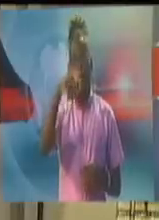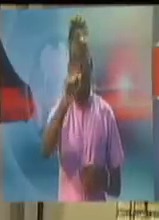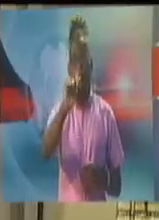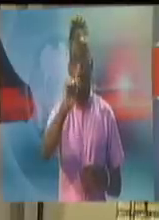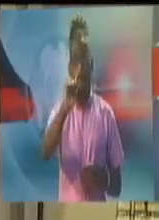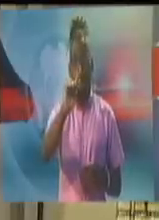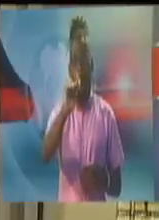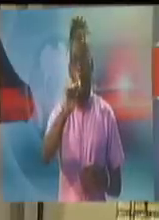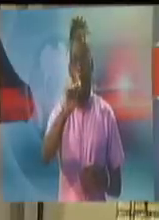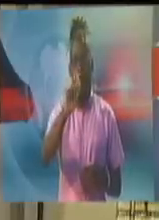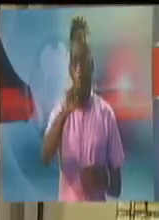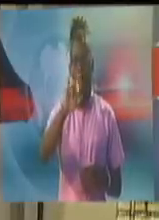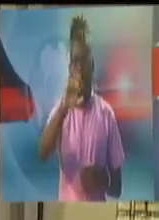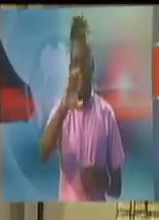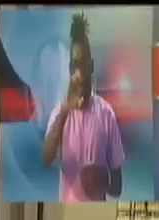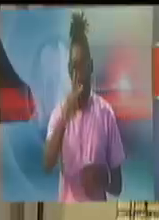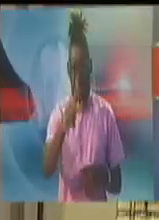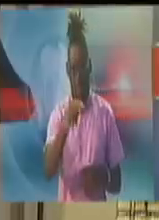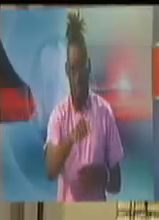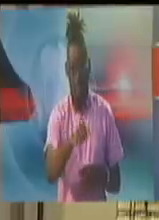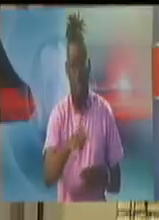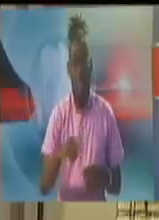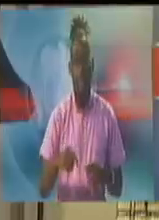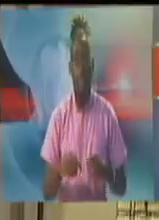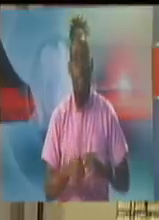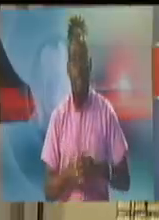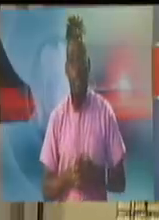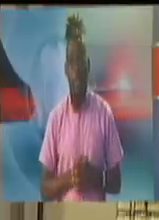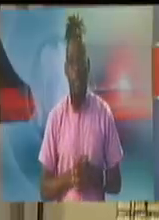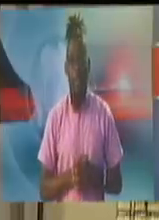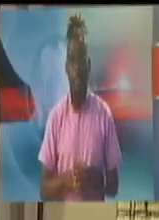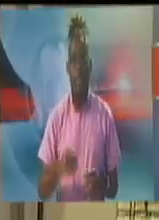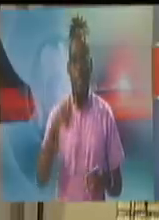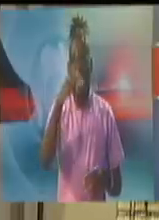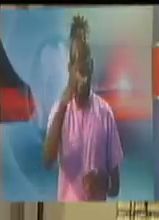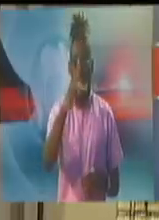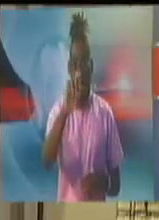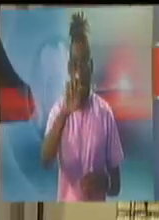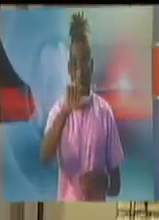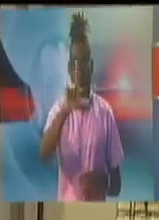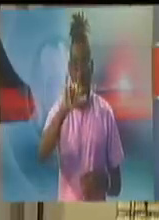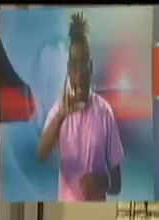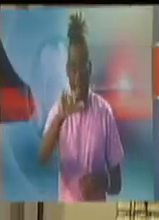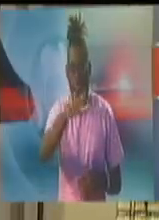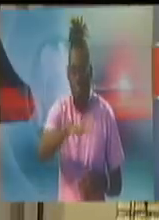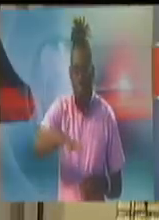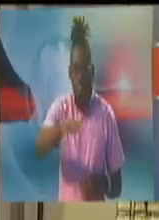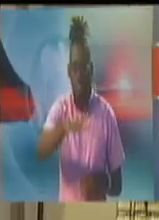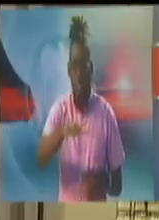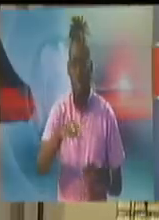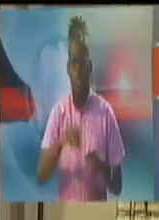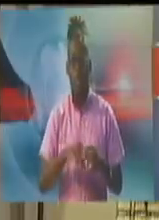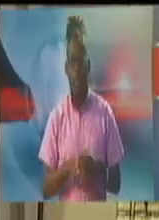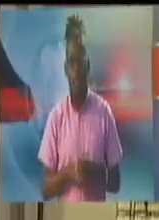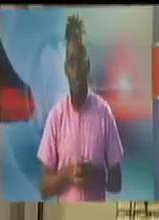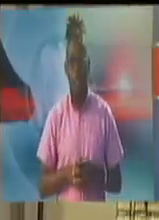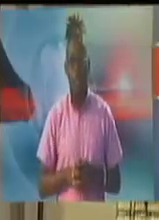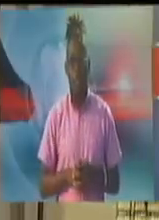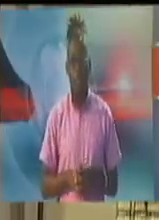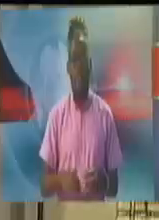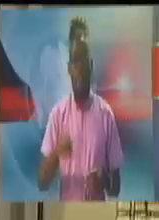Penny Lane, Maiku Park, Samlal Trace, St. John Trace, Namdew